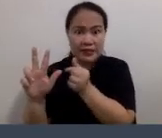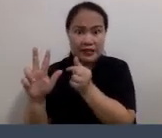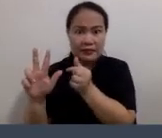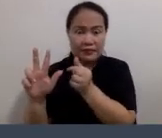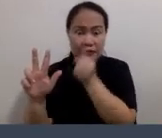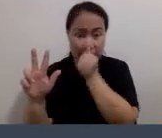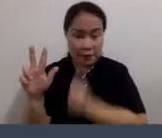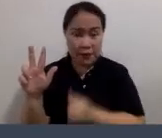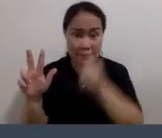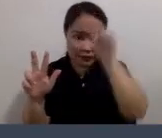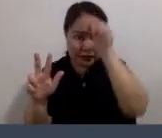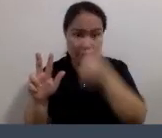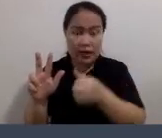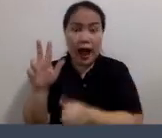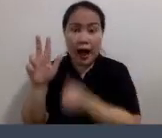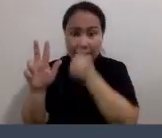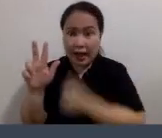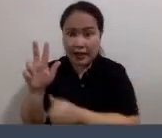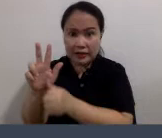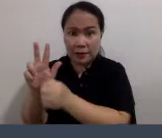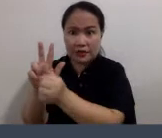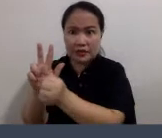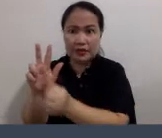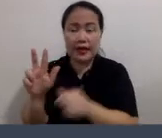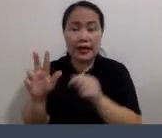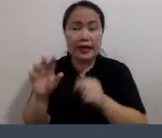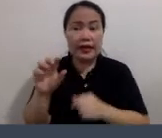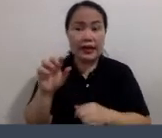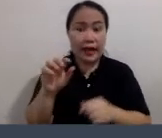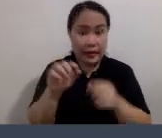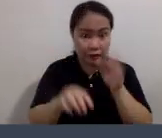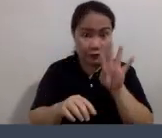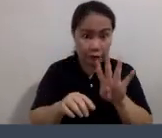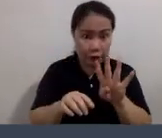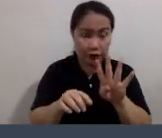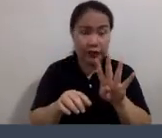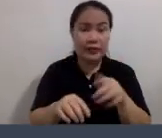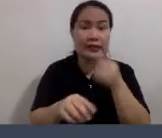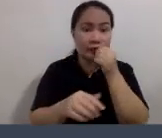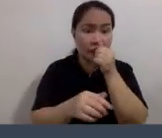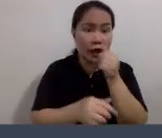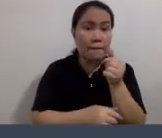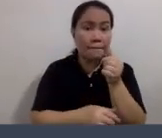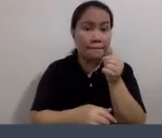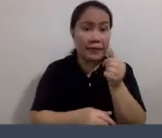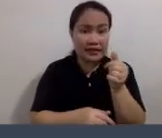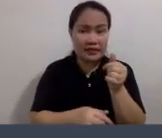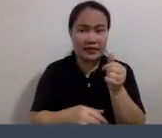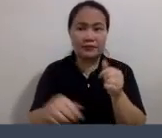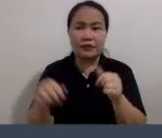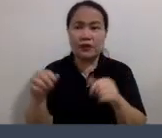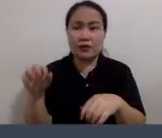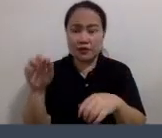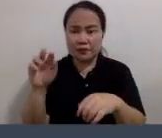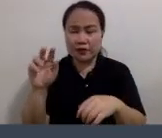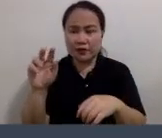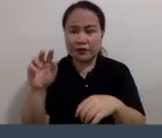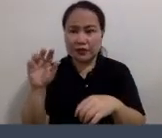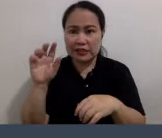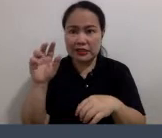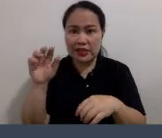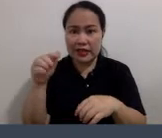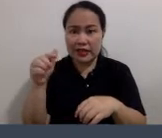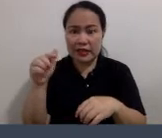positive din. So we will use green color. Okay? So first, for positive 3, so tatlong green.